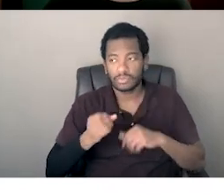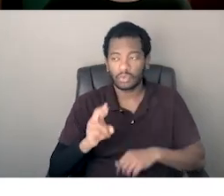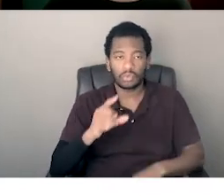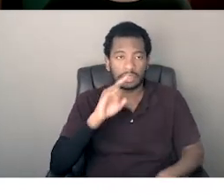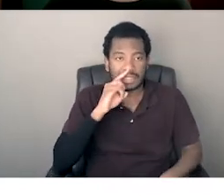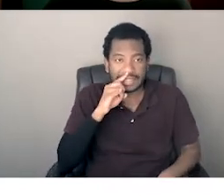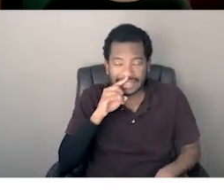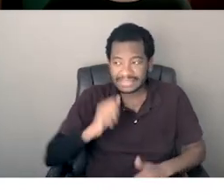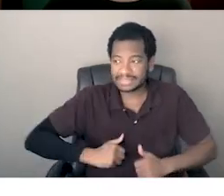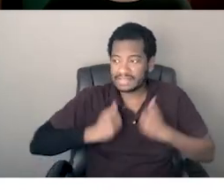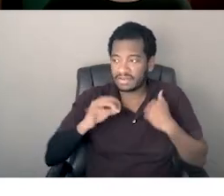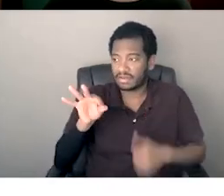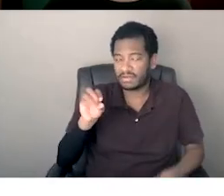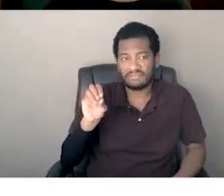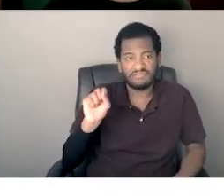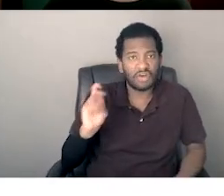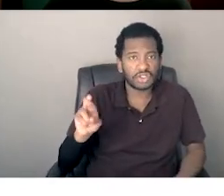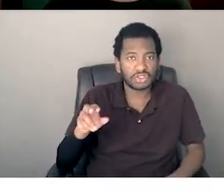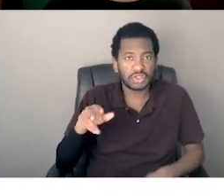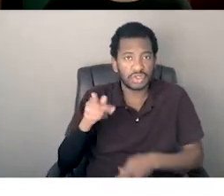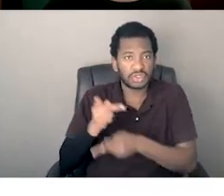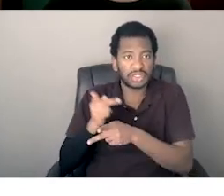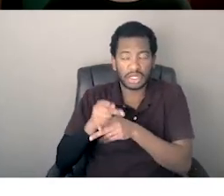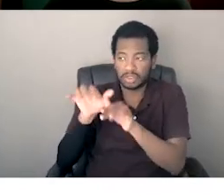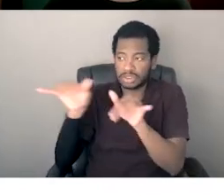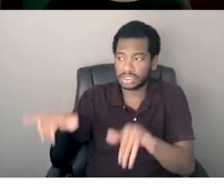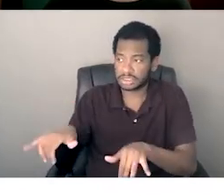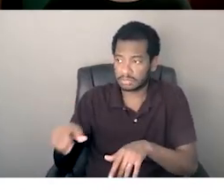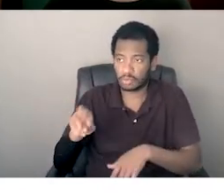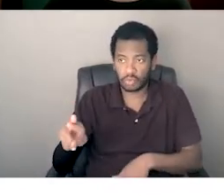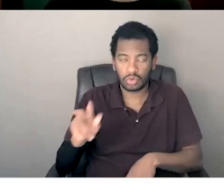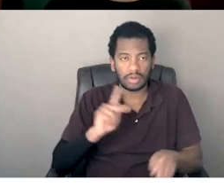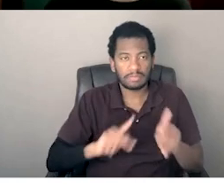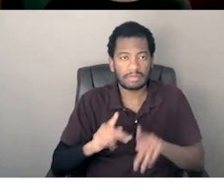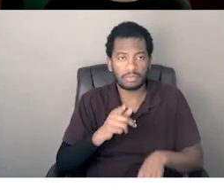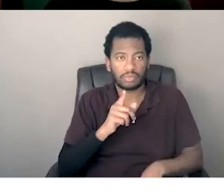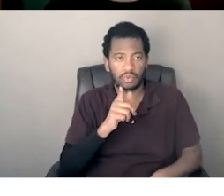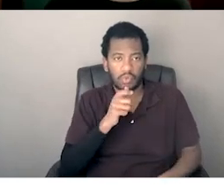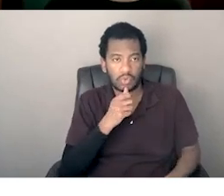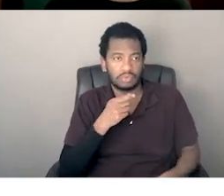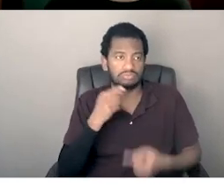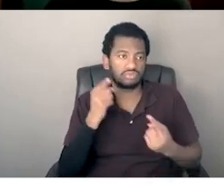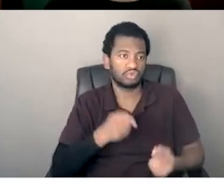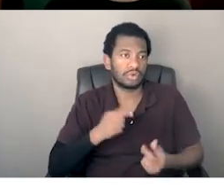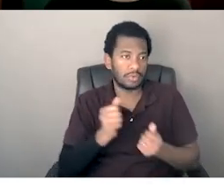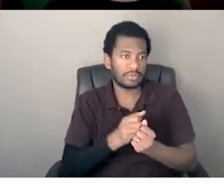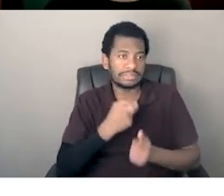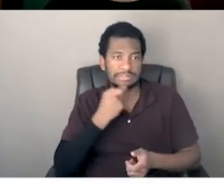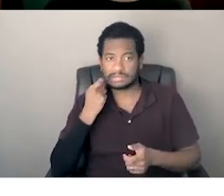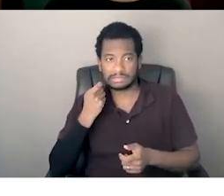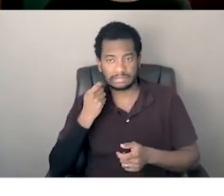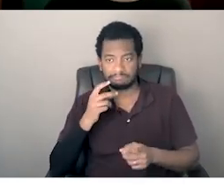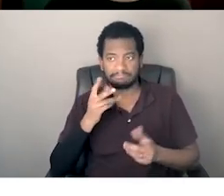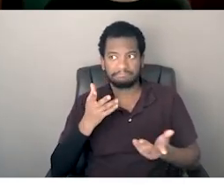system or people with addiction. This is actually a framework for all of us. We are